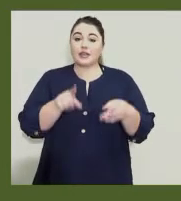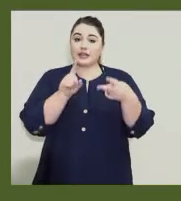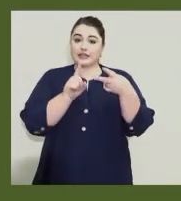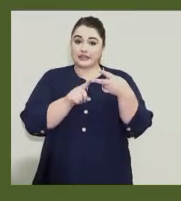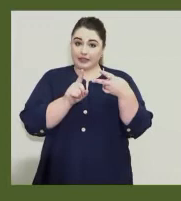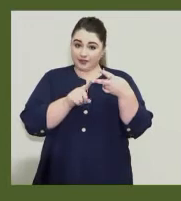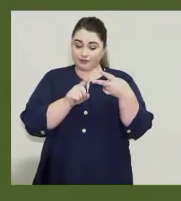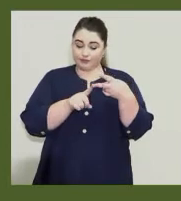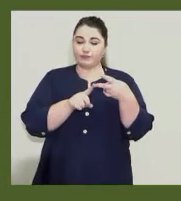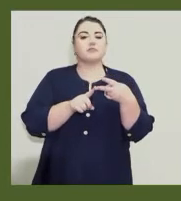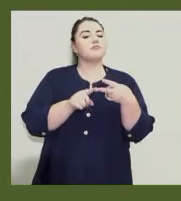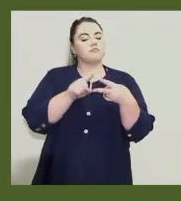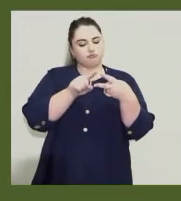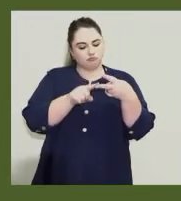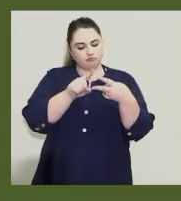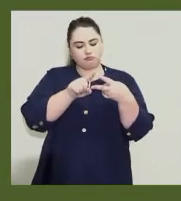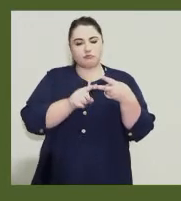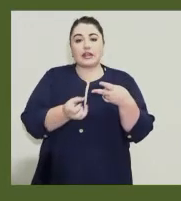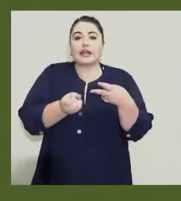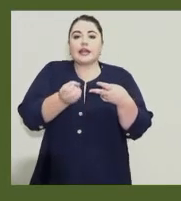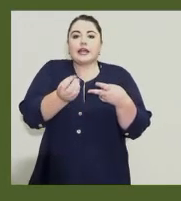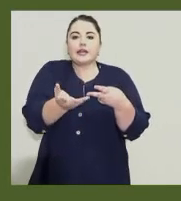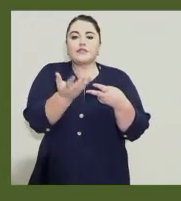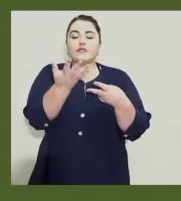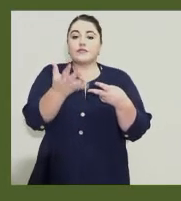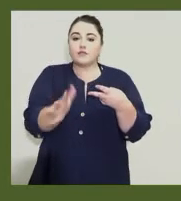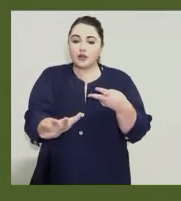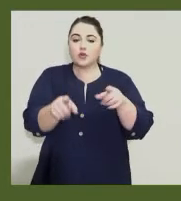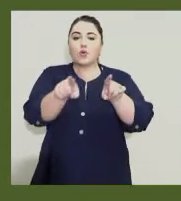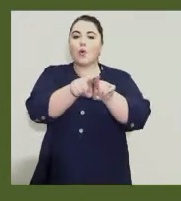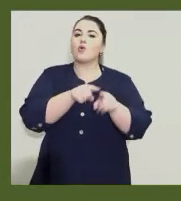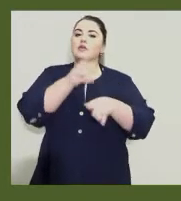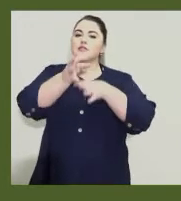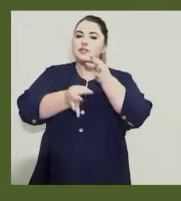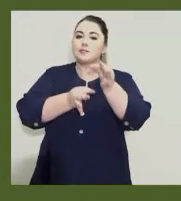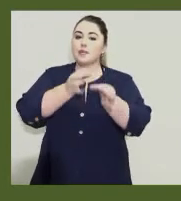to, and you've stated the reasons why